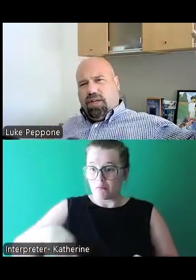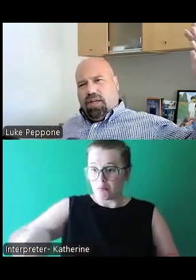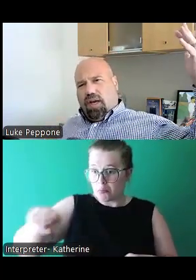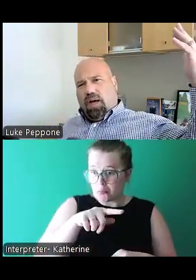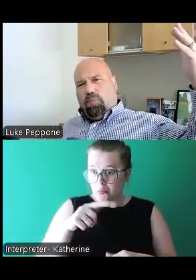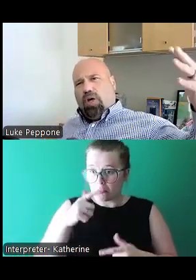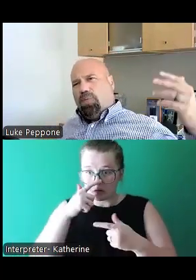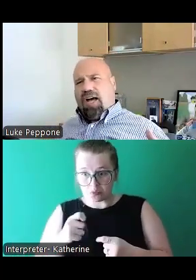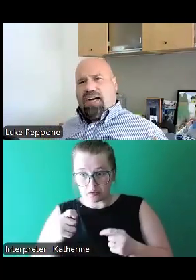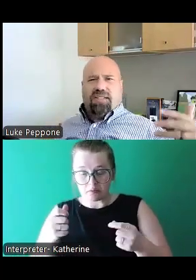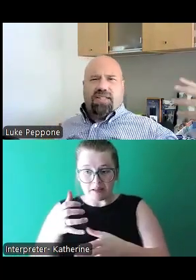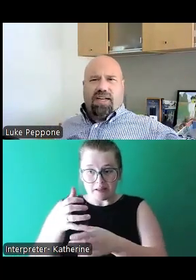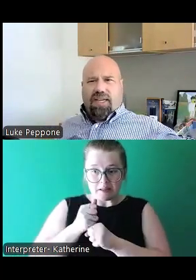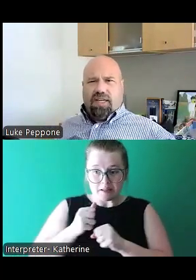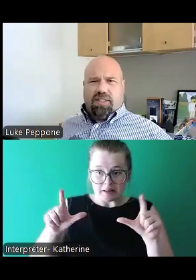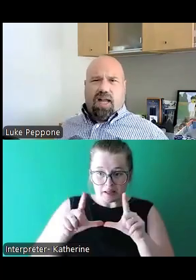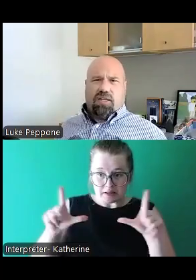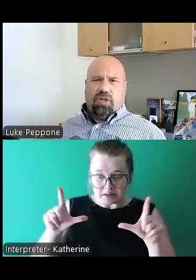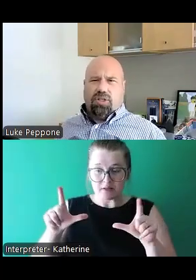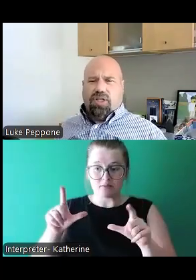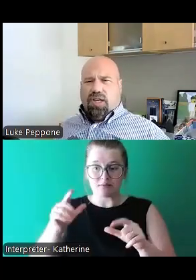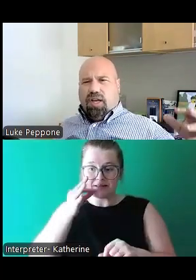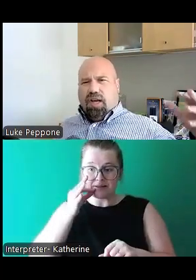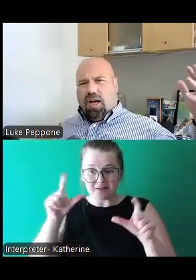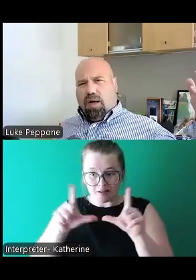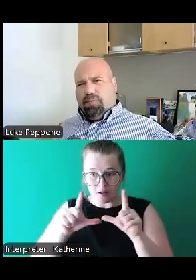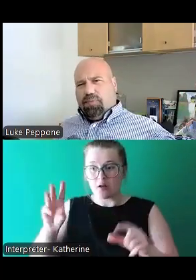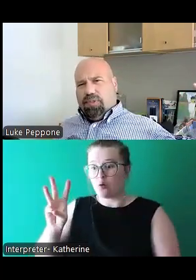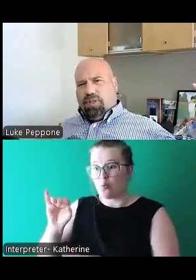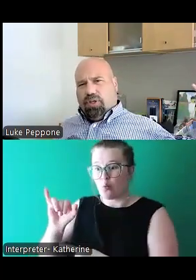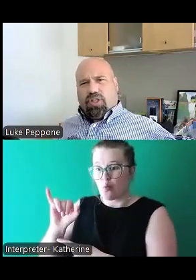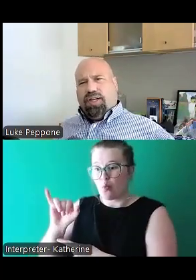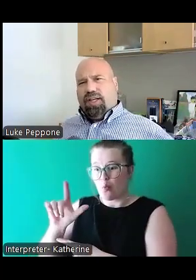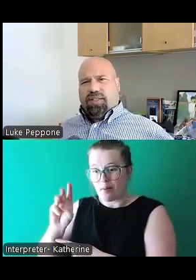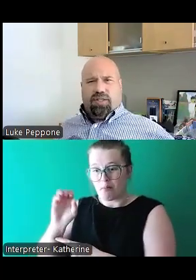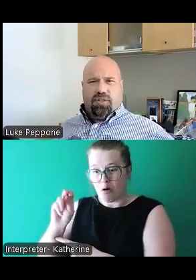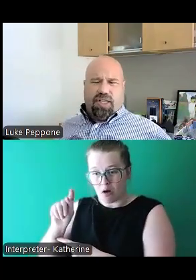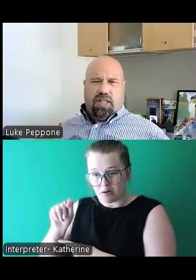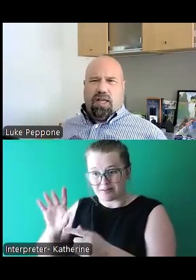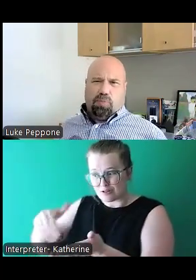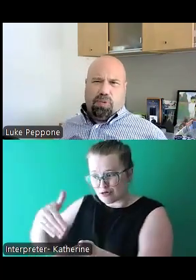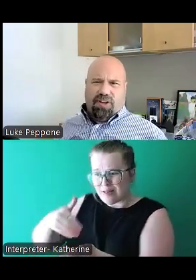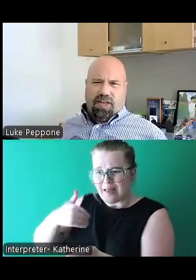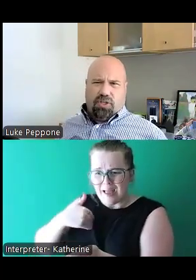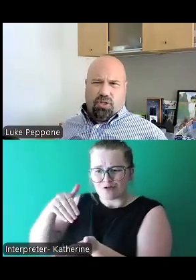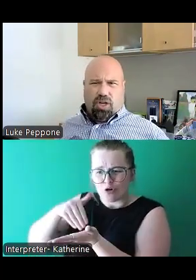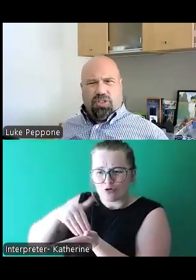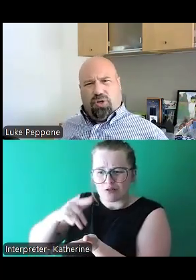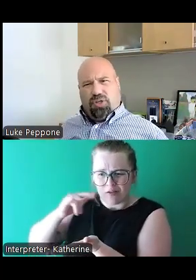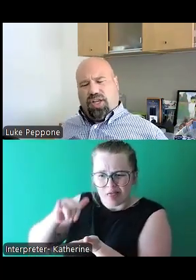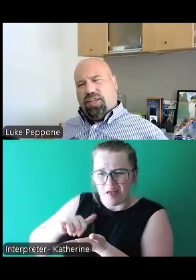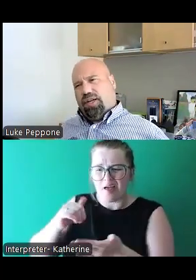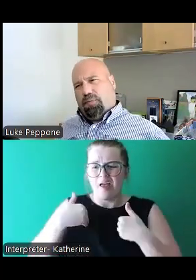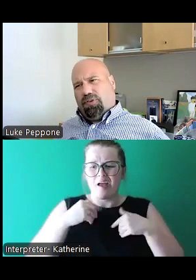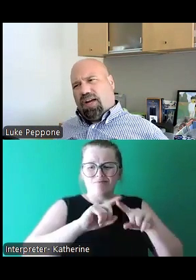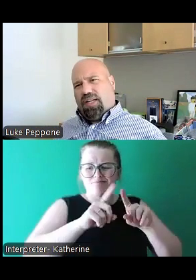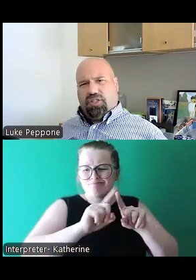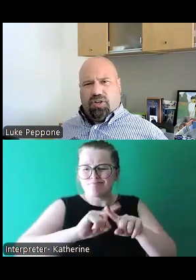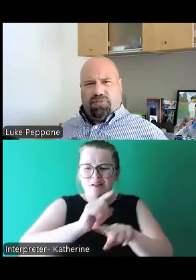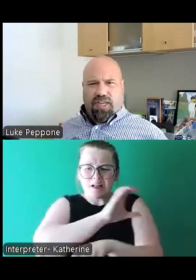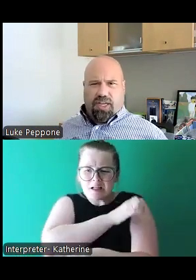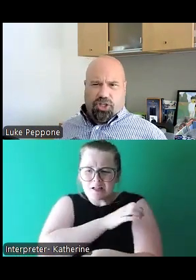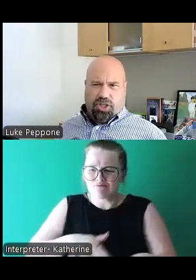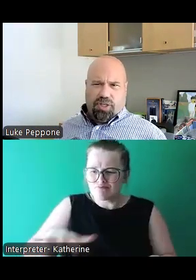license, Wilmot has dedicated doctors. There's clinics, there's telehealth providers across New York State that are